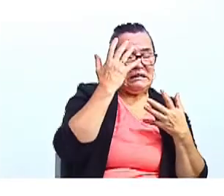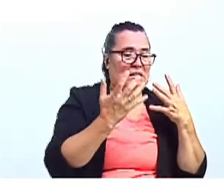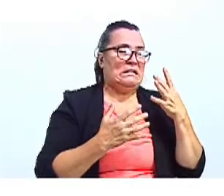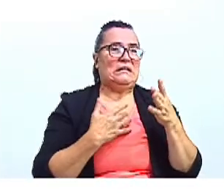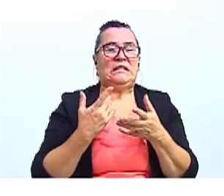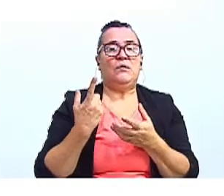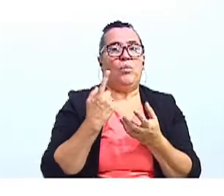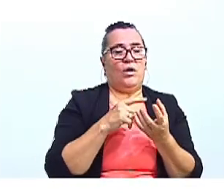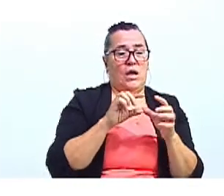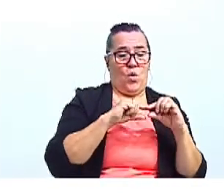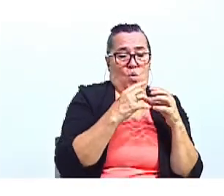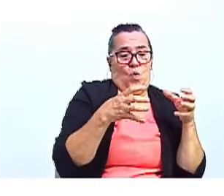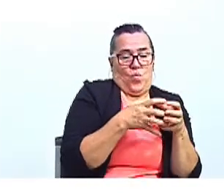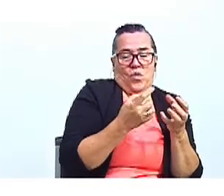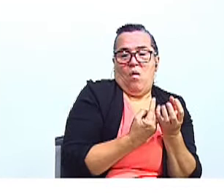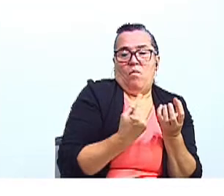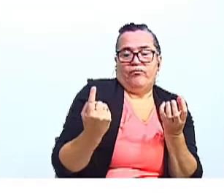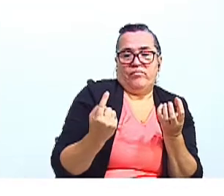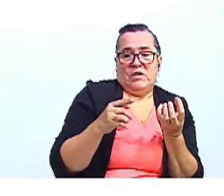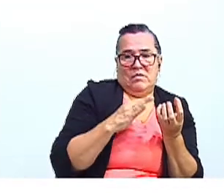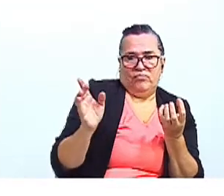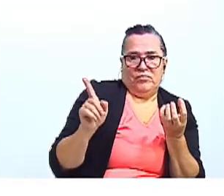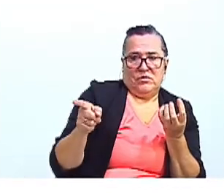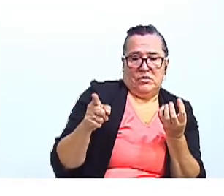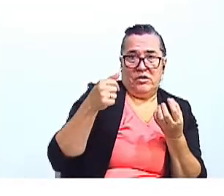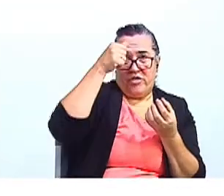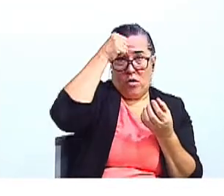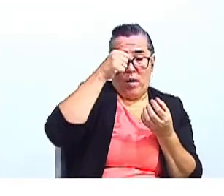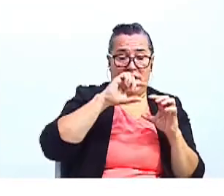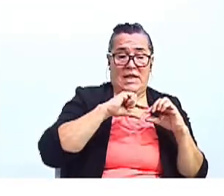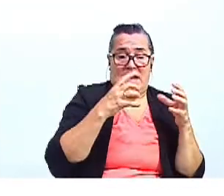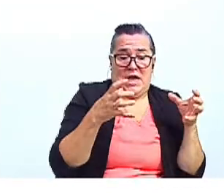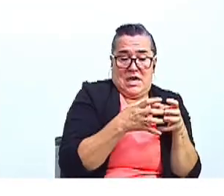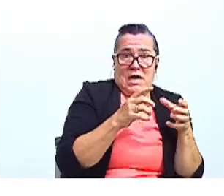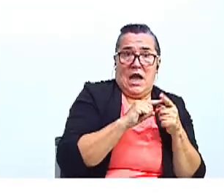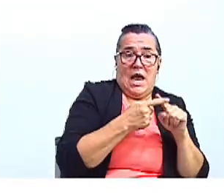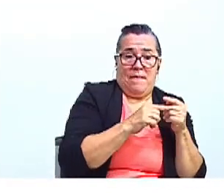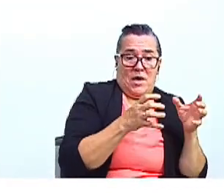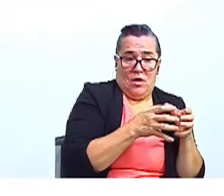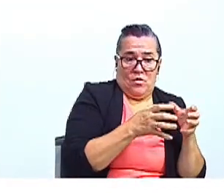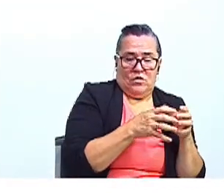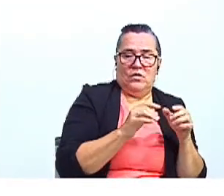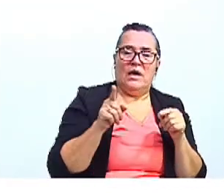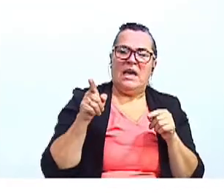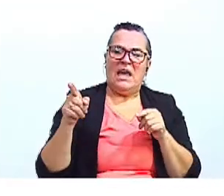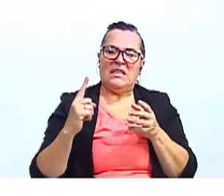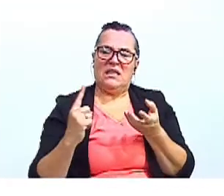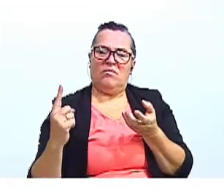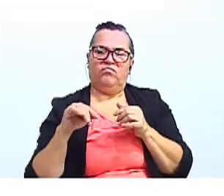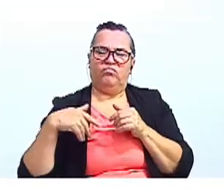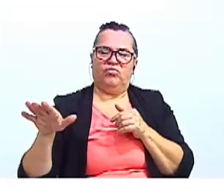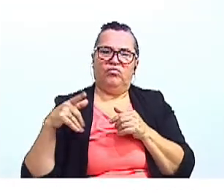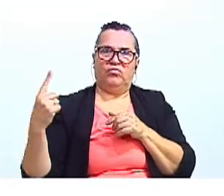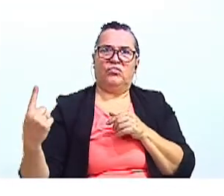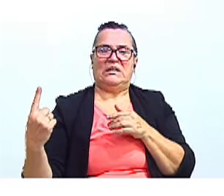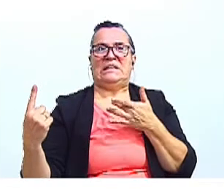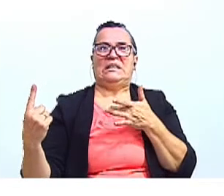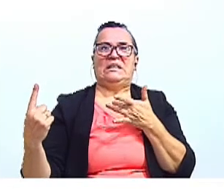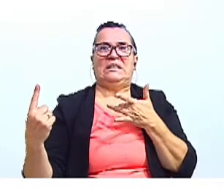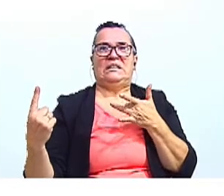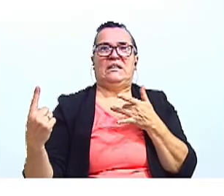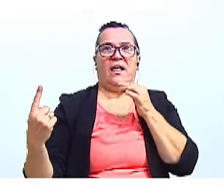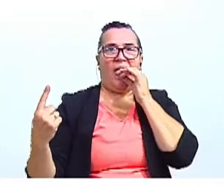out by a clique. Remember, a clique is a group of friends, right? Okay, first, advice,